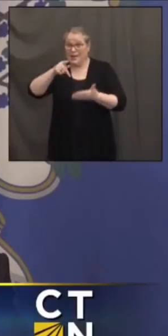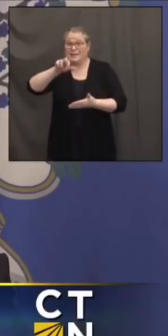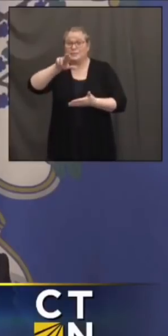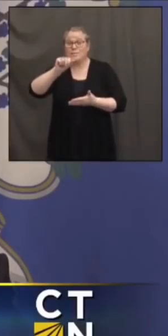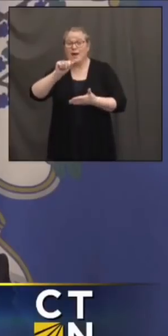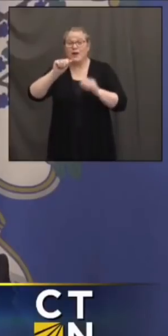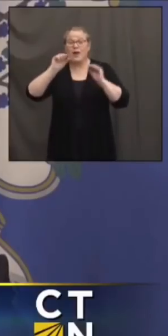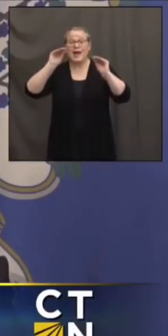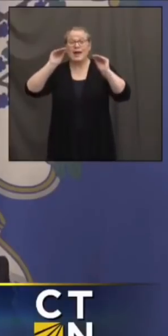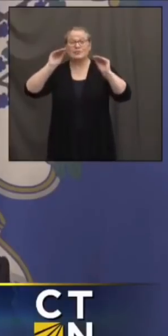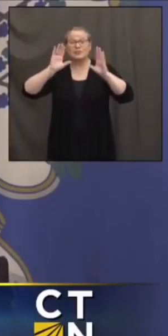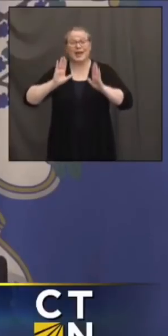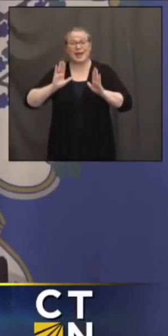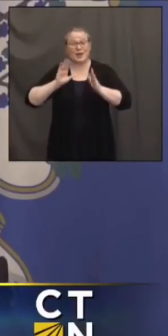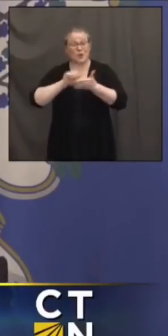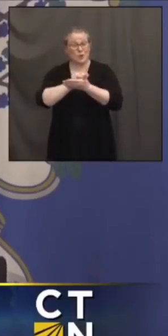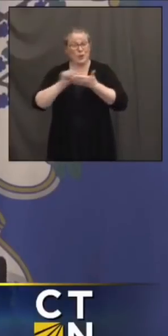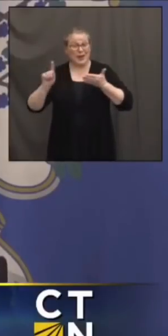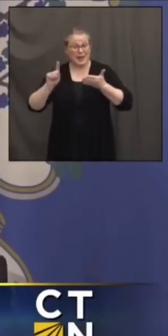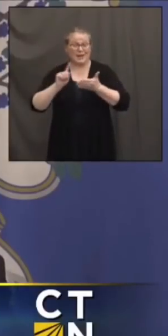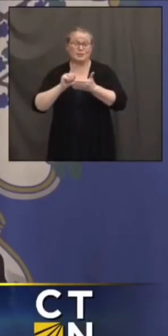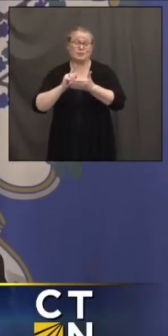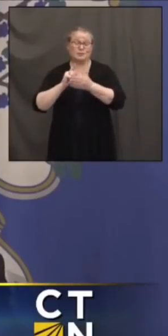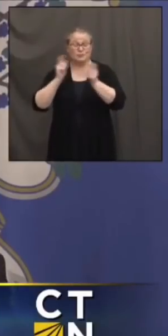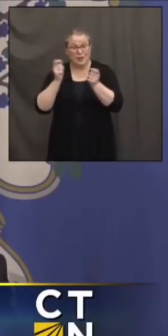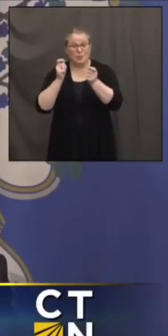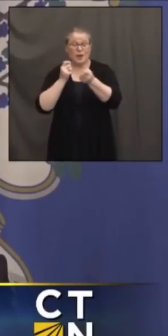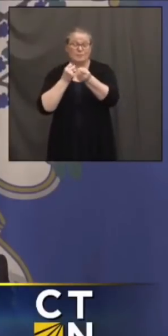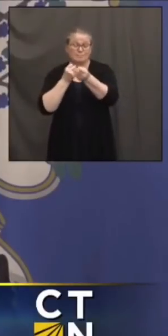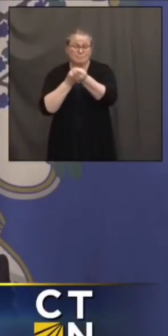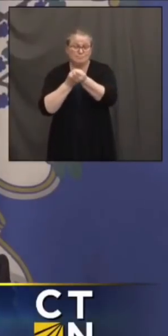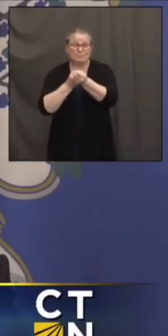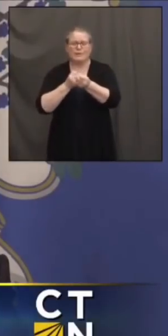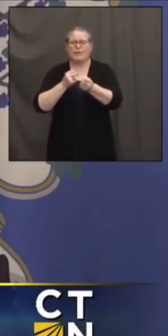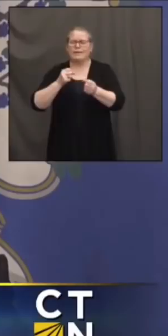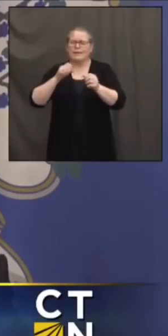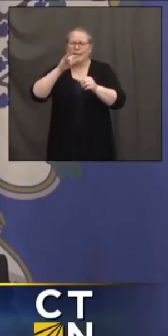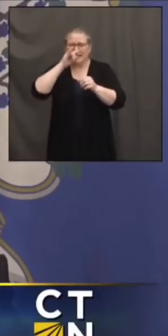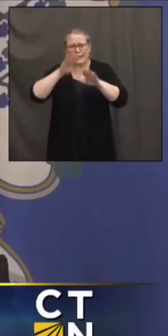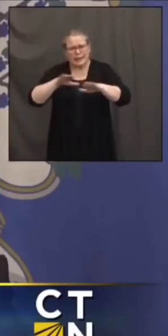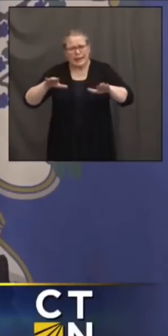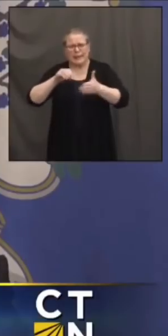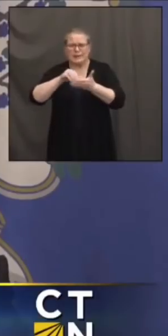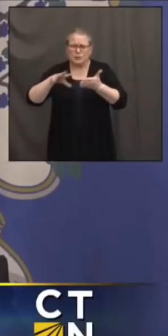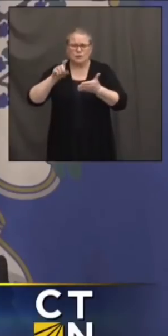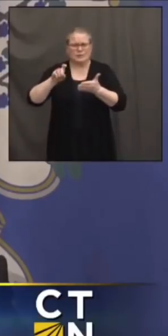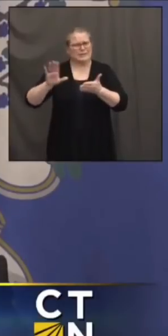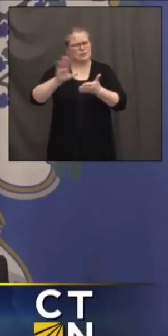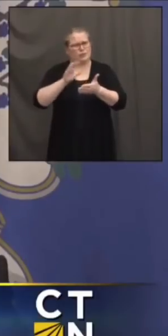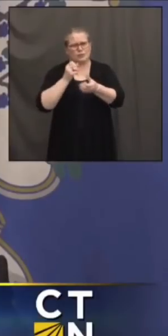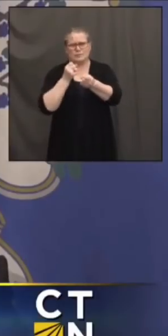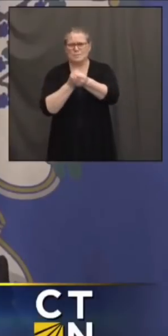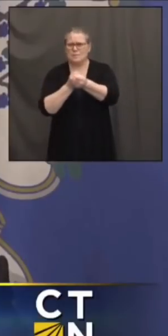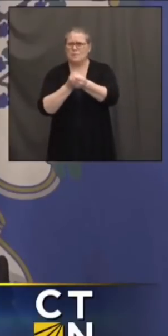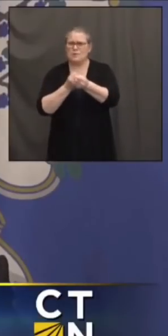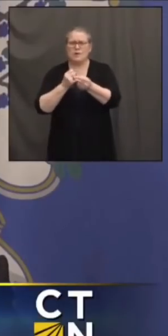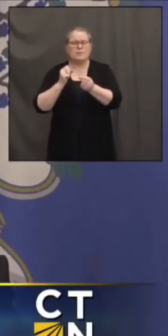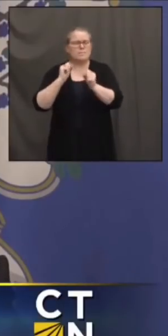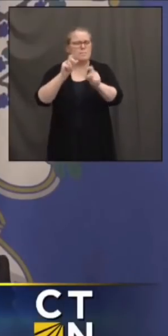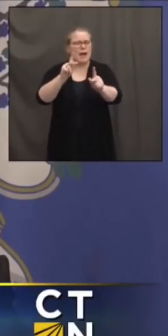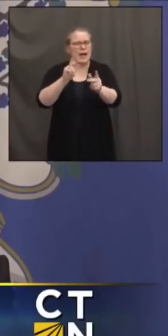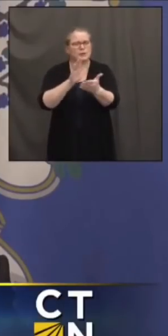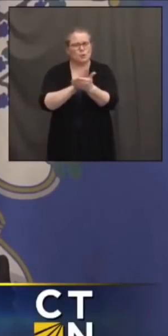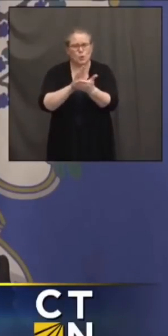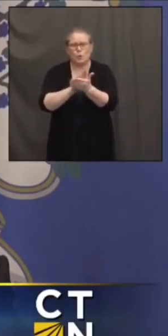kids need you more than ever. It's been a tough year. They're getting back into the school. They're socializing. They're doing their learning, but they also need some